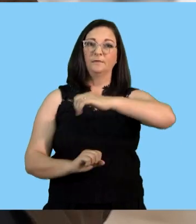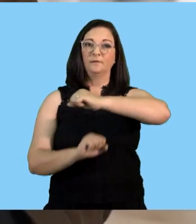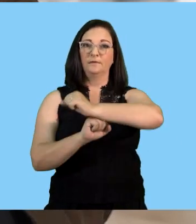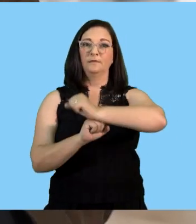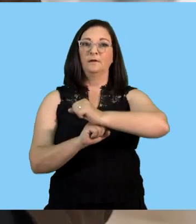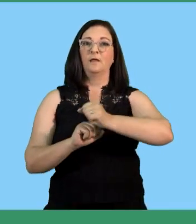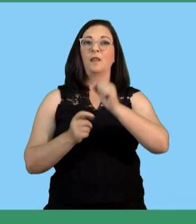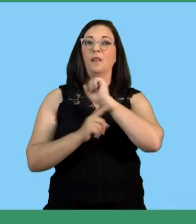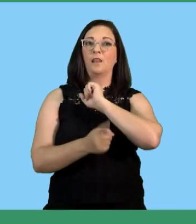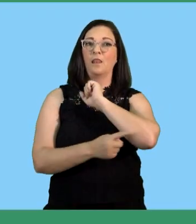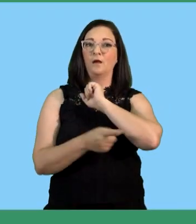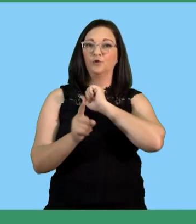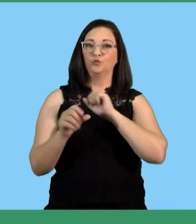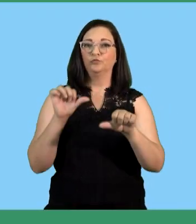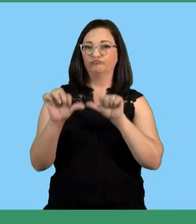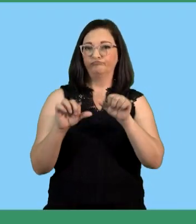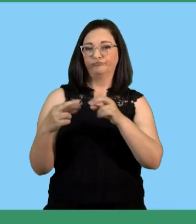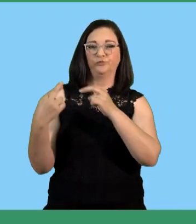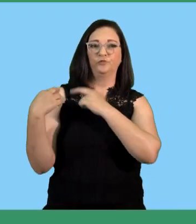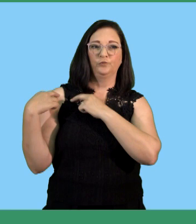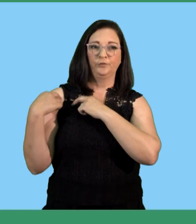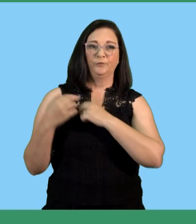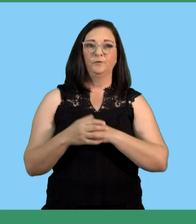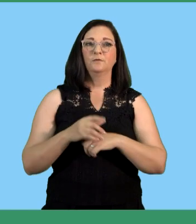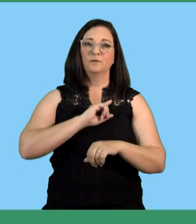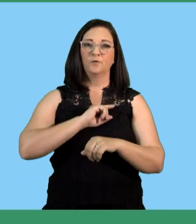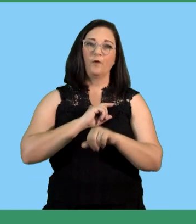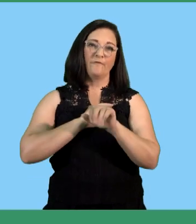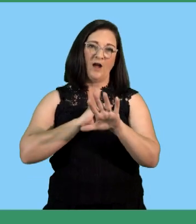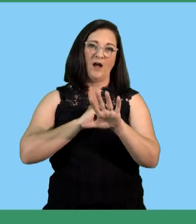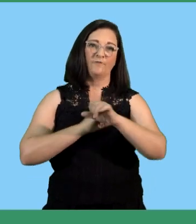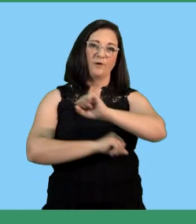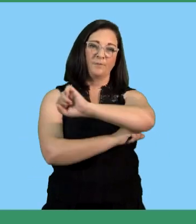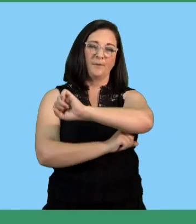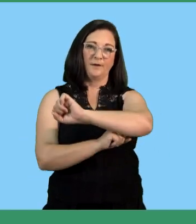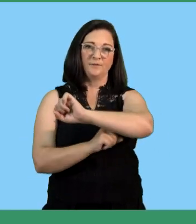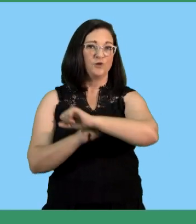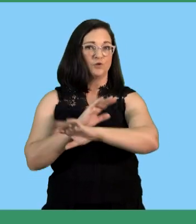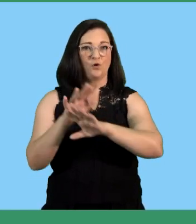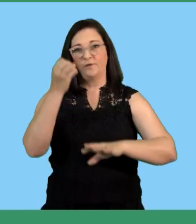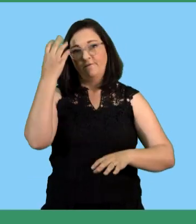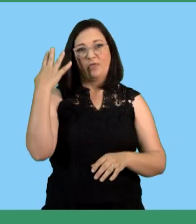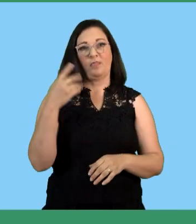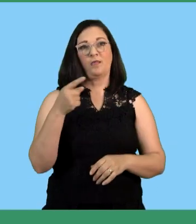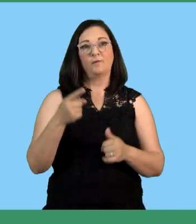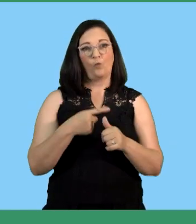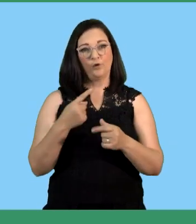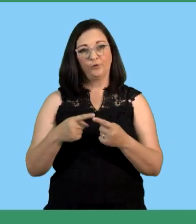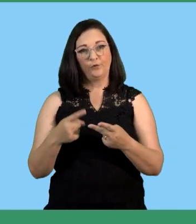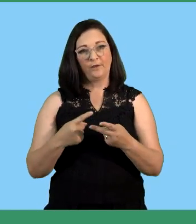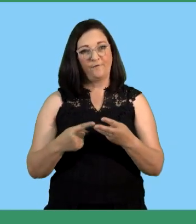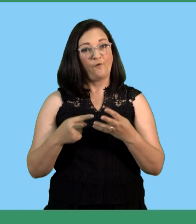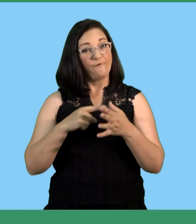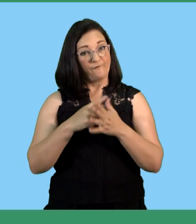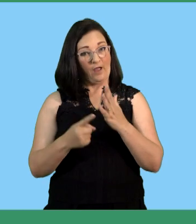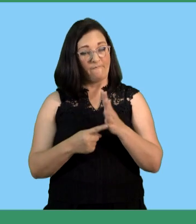be looking at social responsibility. These are our 5 pillars. Don't forget them. 5 pillars. When you count them,